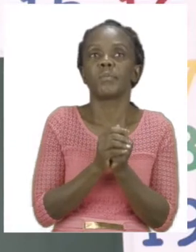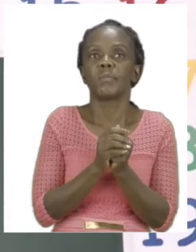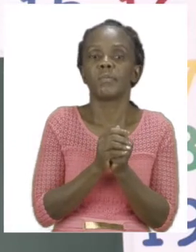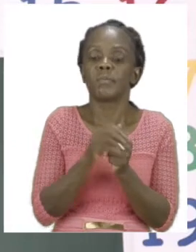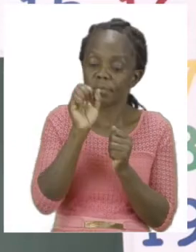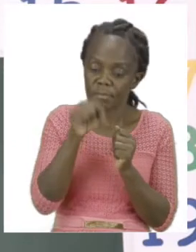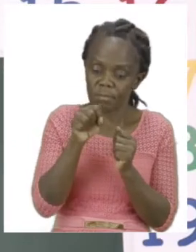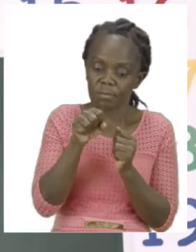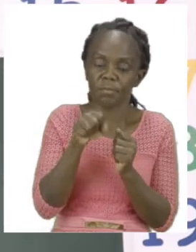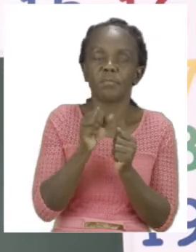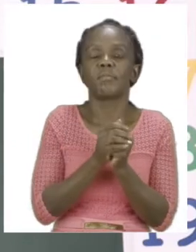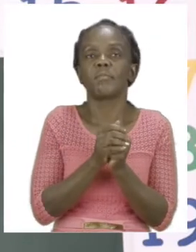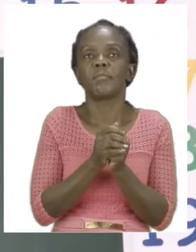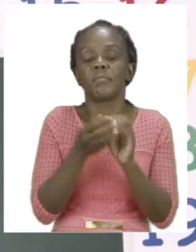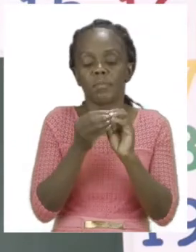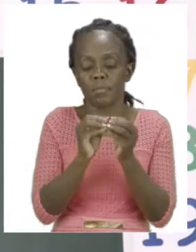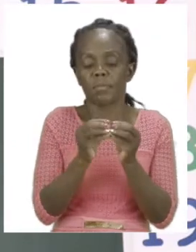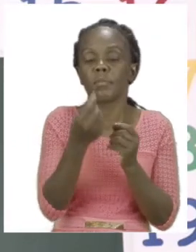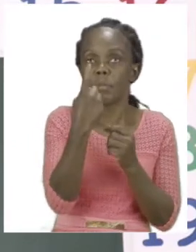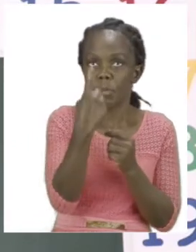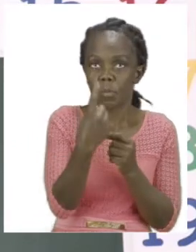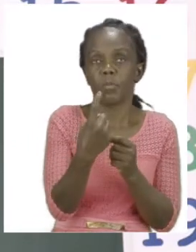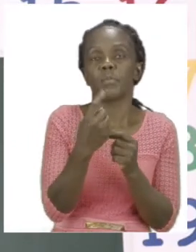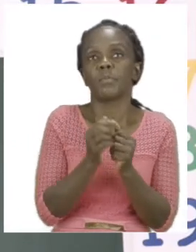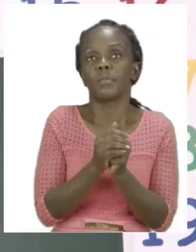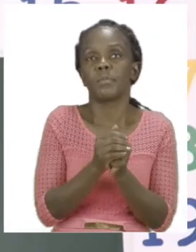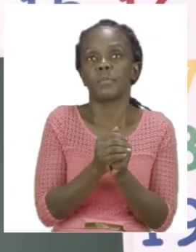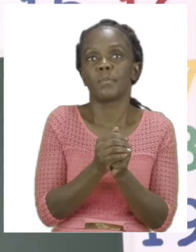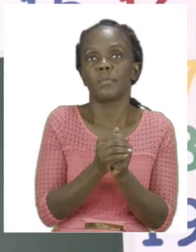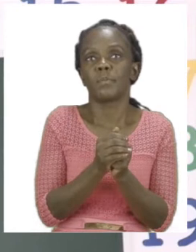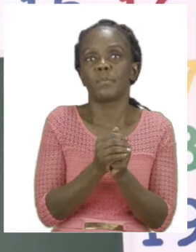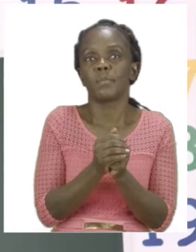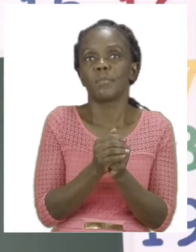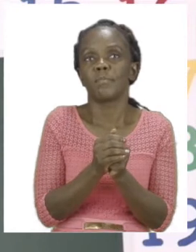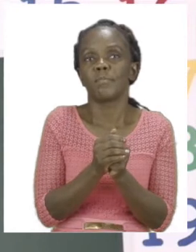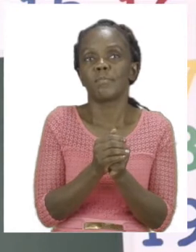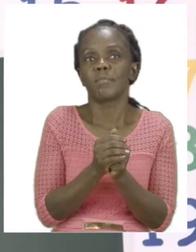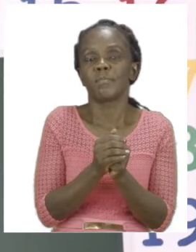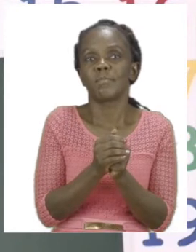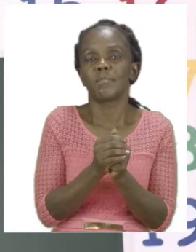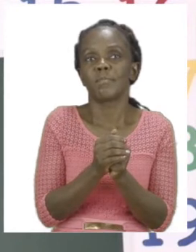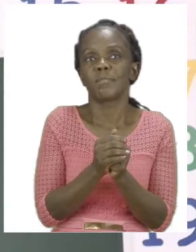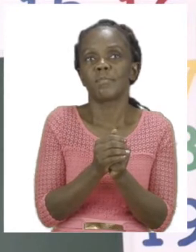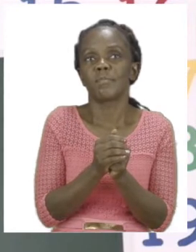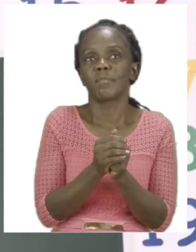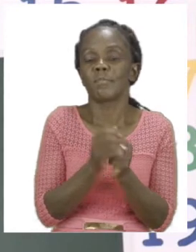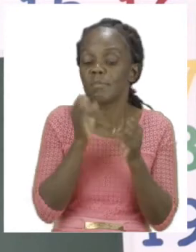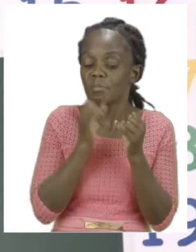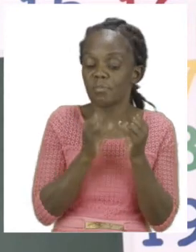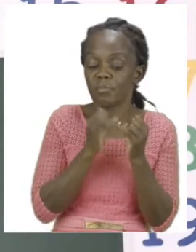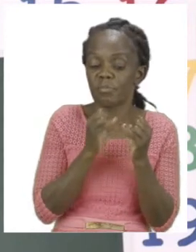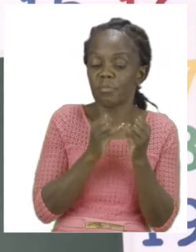Yes, it is the number 1. Very good. Now let's try and take a look at our